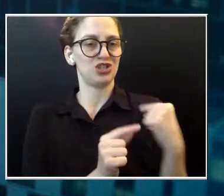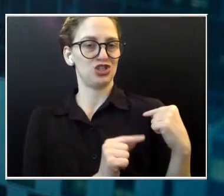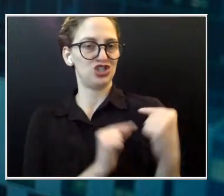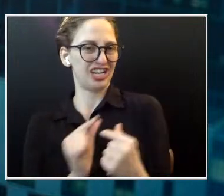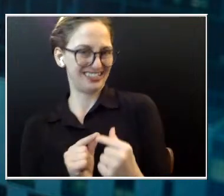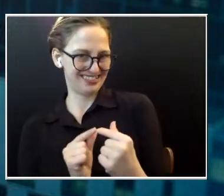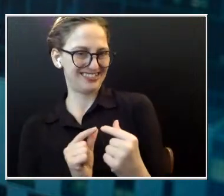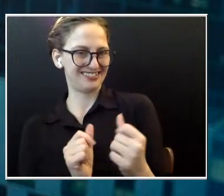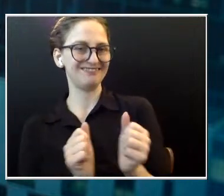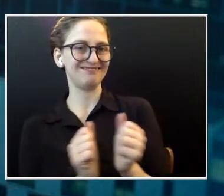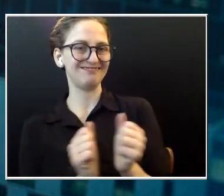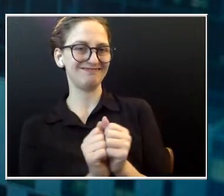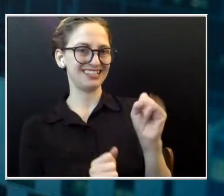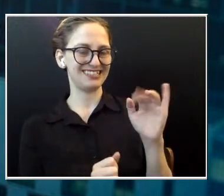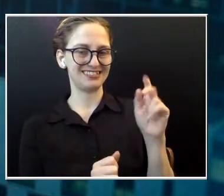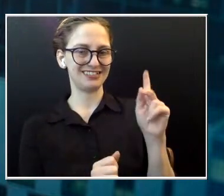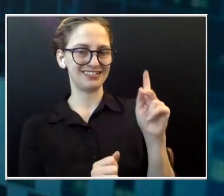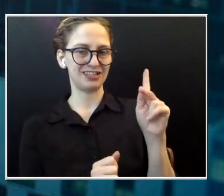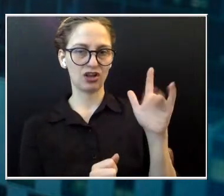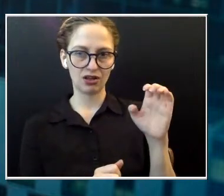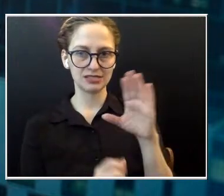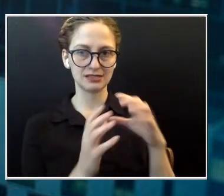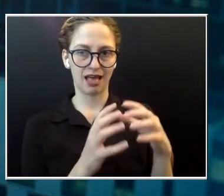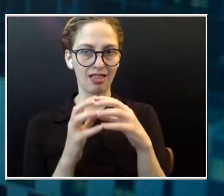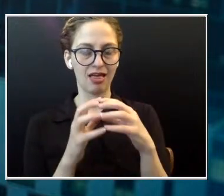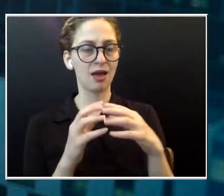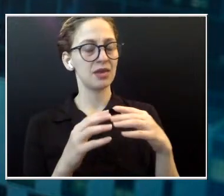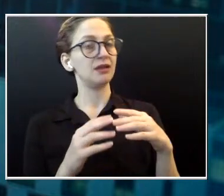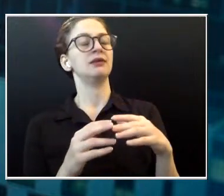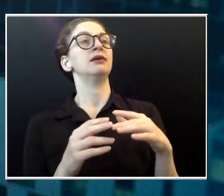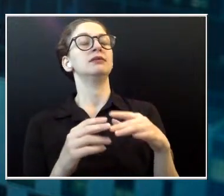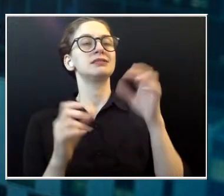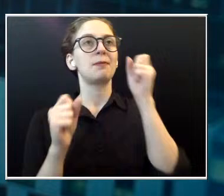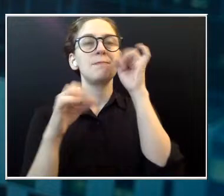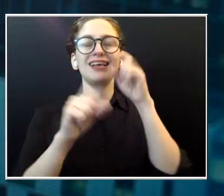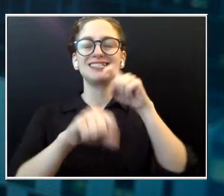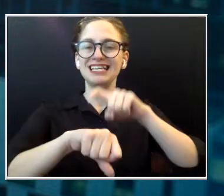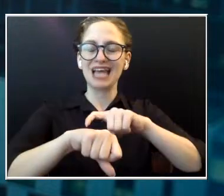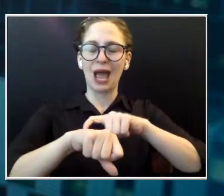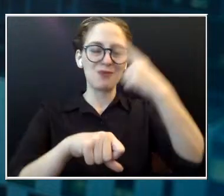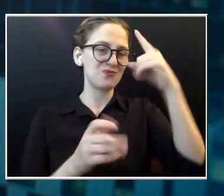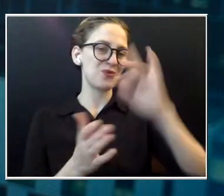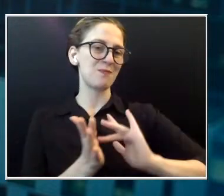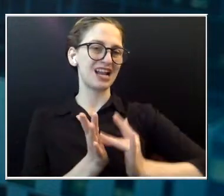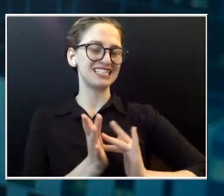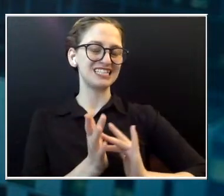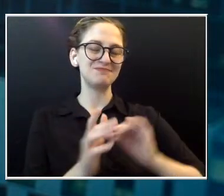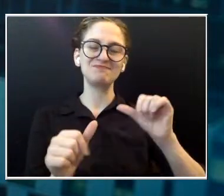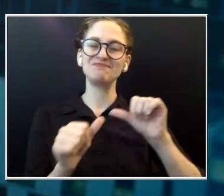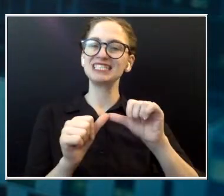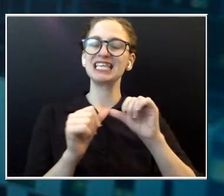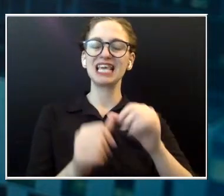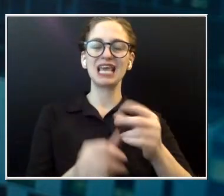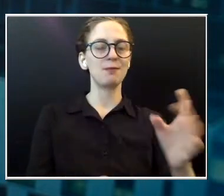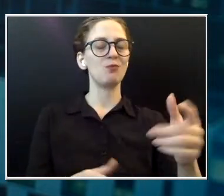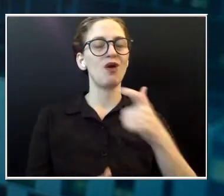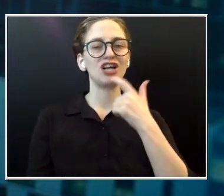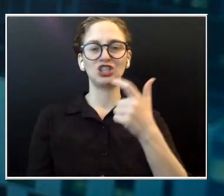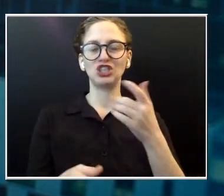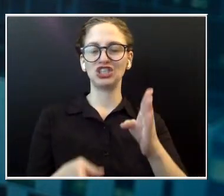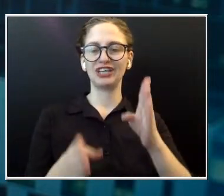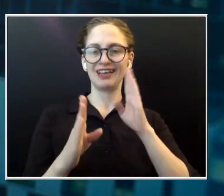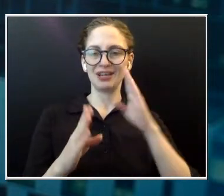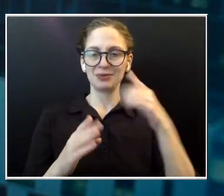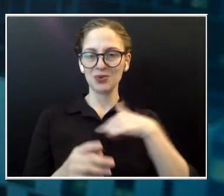of medicine. Stay tuned to this program because we're going to keep you up to date on all the changes that are about to come, because this is going to be a